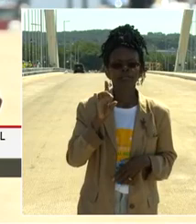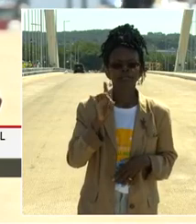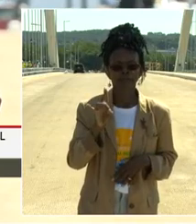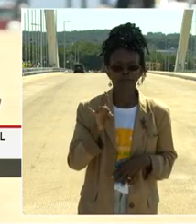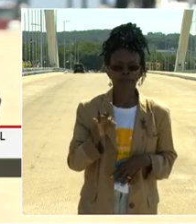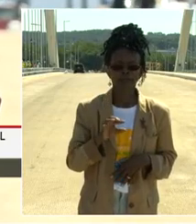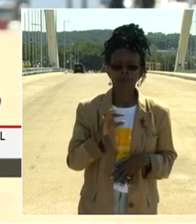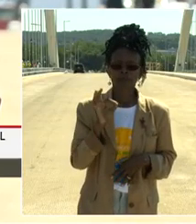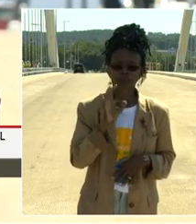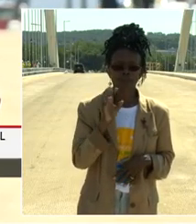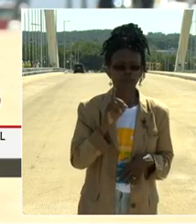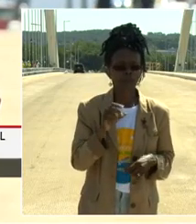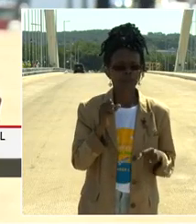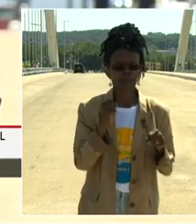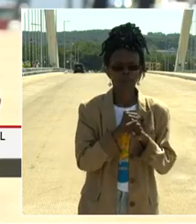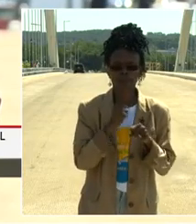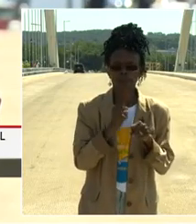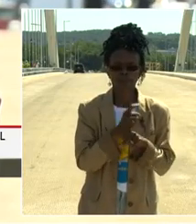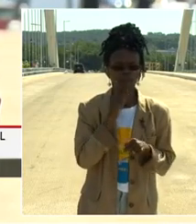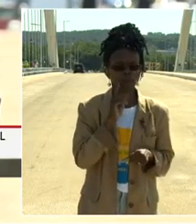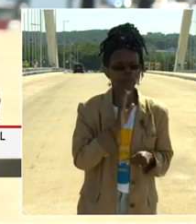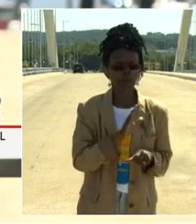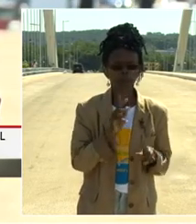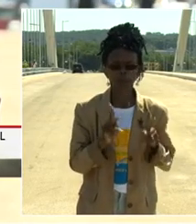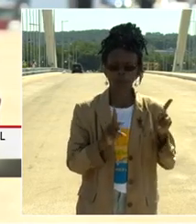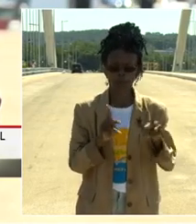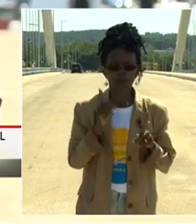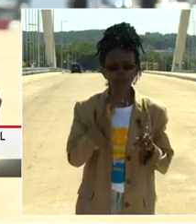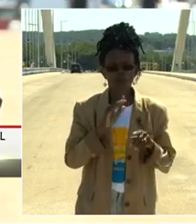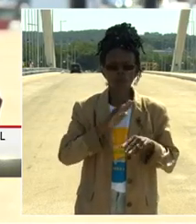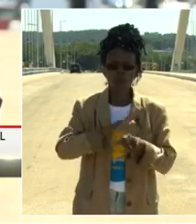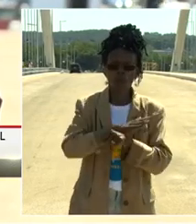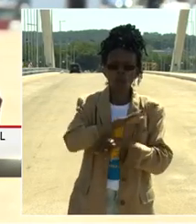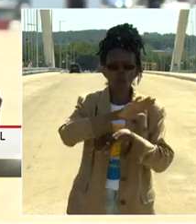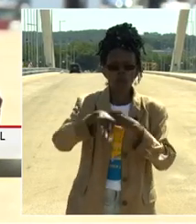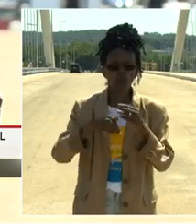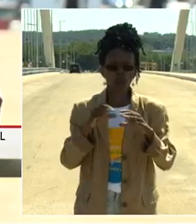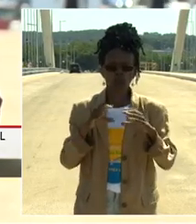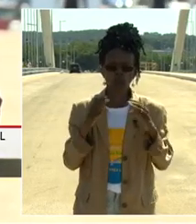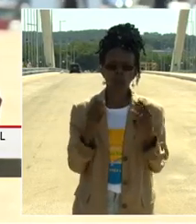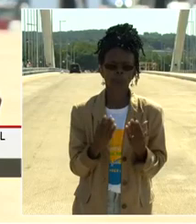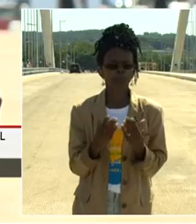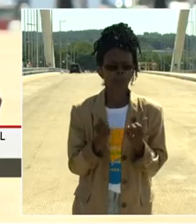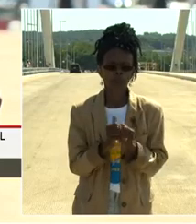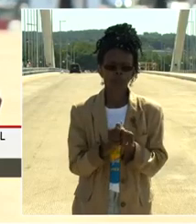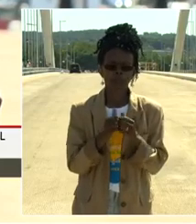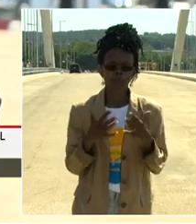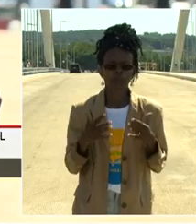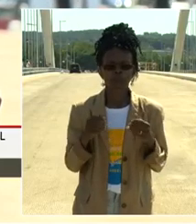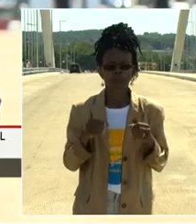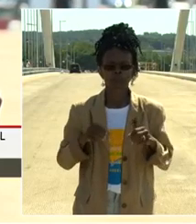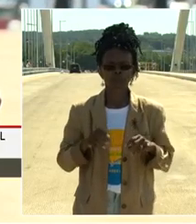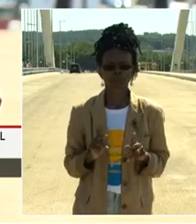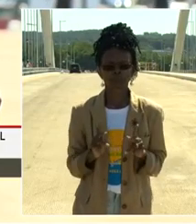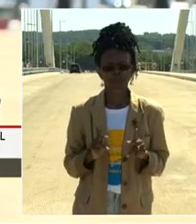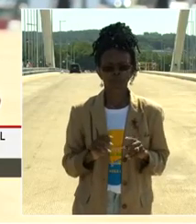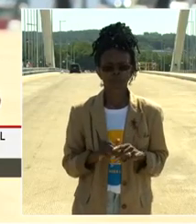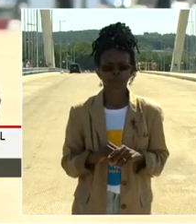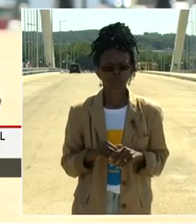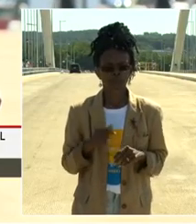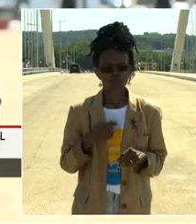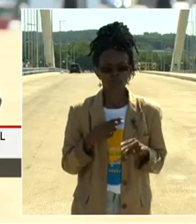people, but for groups of people that didn't have the opportunities, that were alienated right here in what we call the United